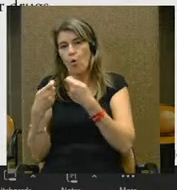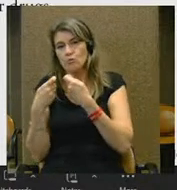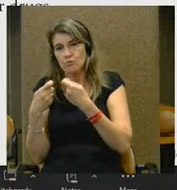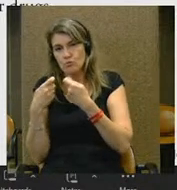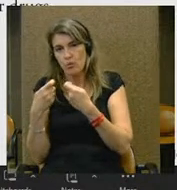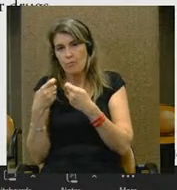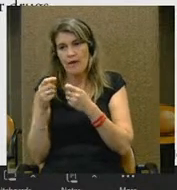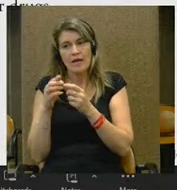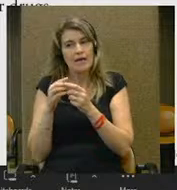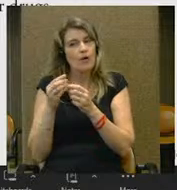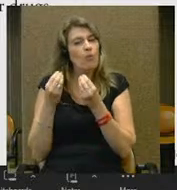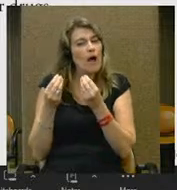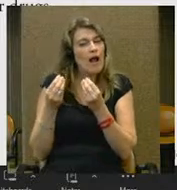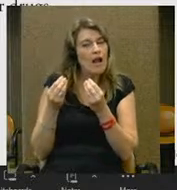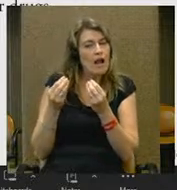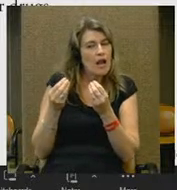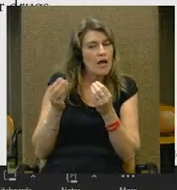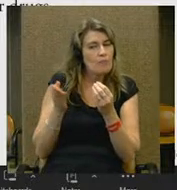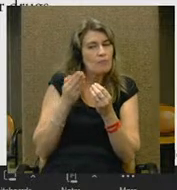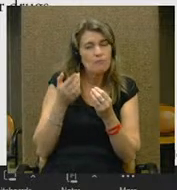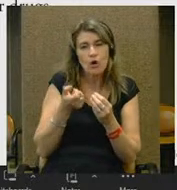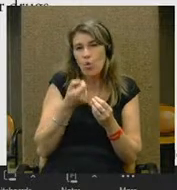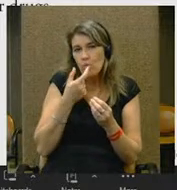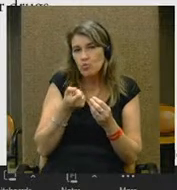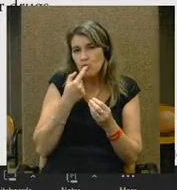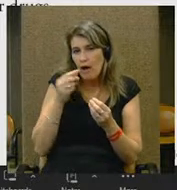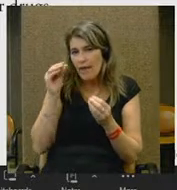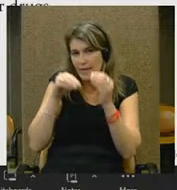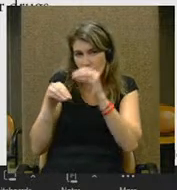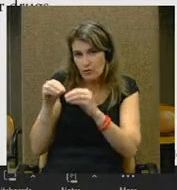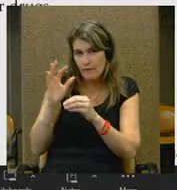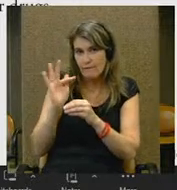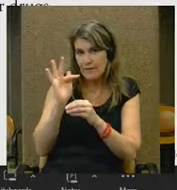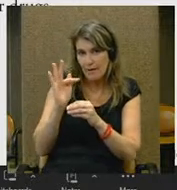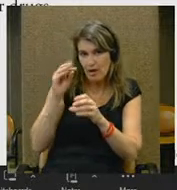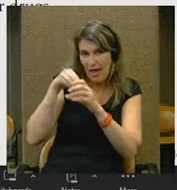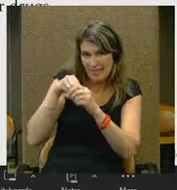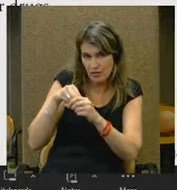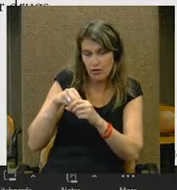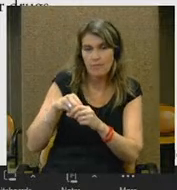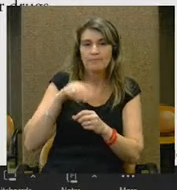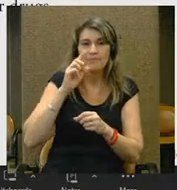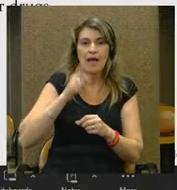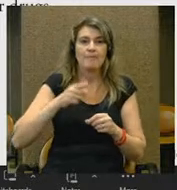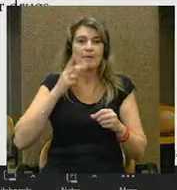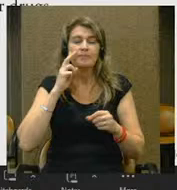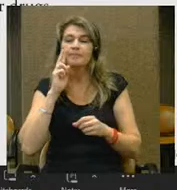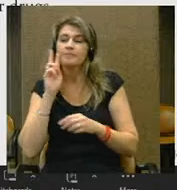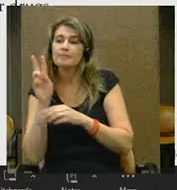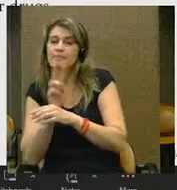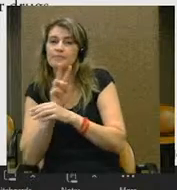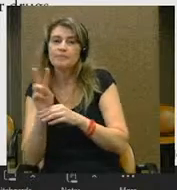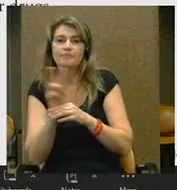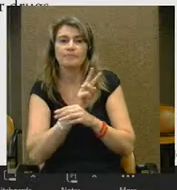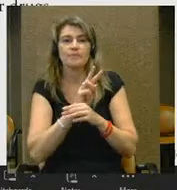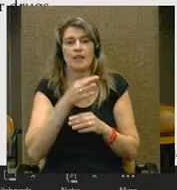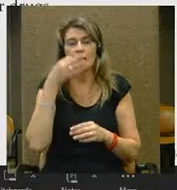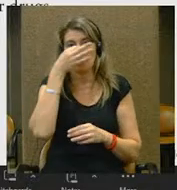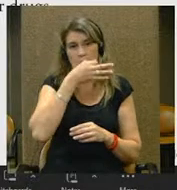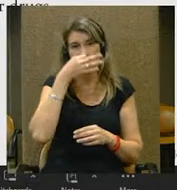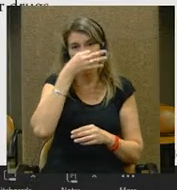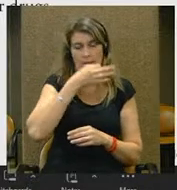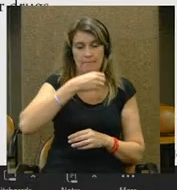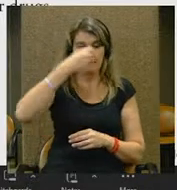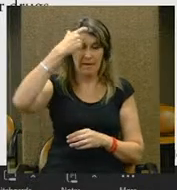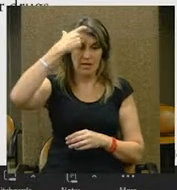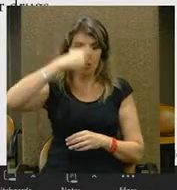in it. You're also hearing more about drug checking, and so these are services where individuals who use drugs, they can